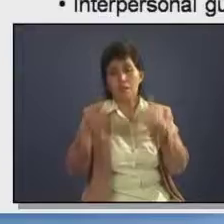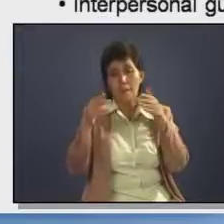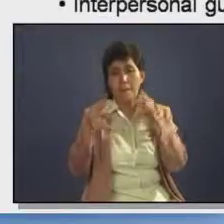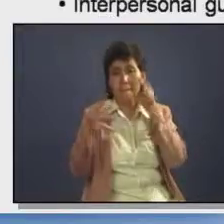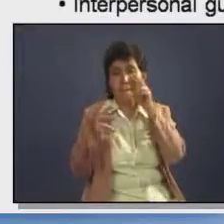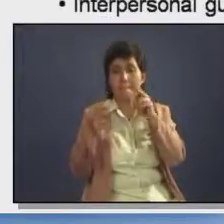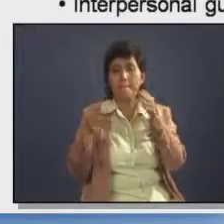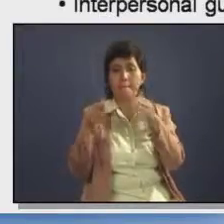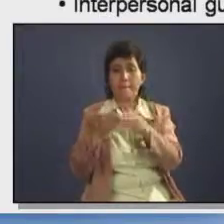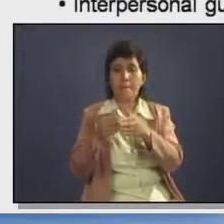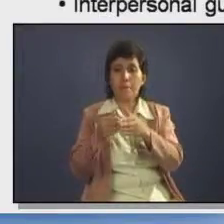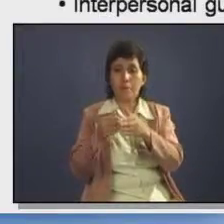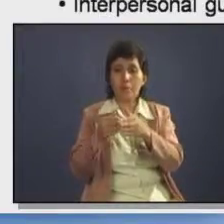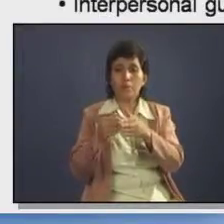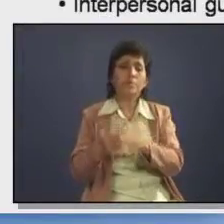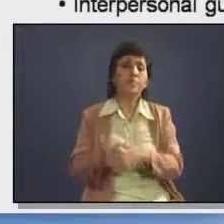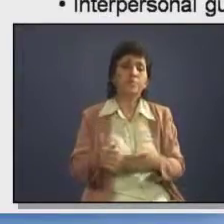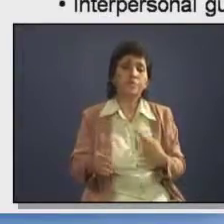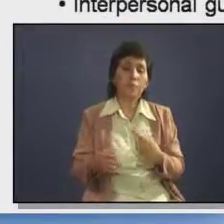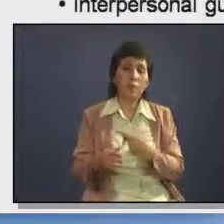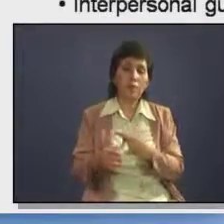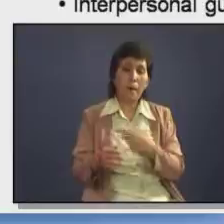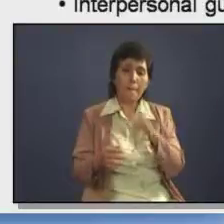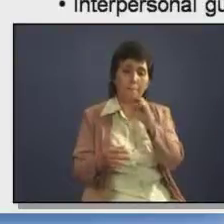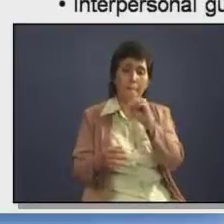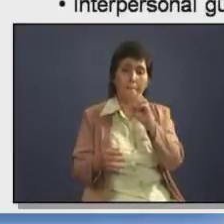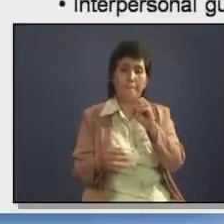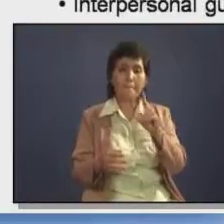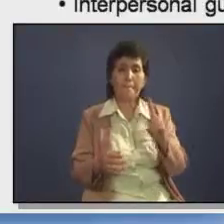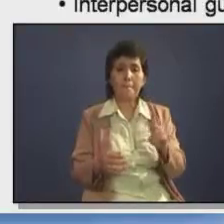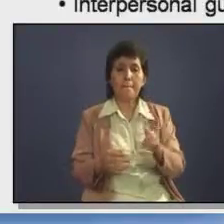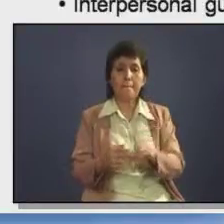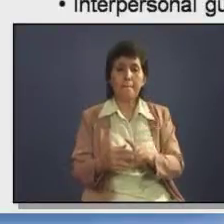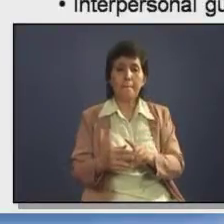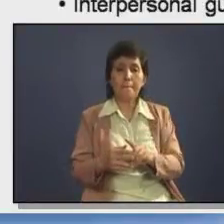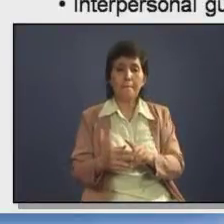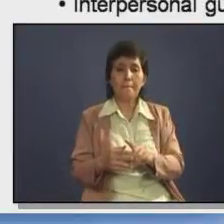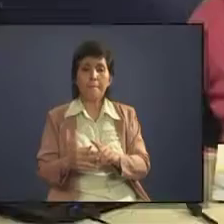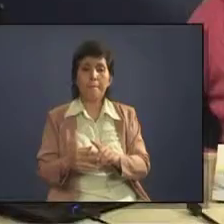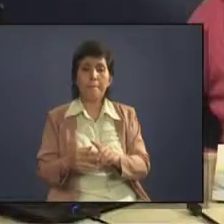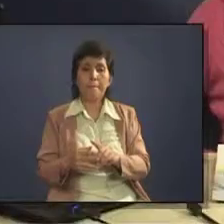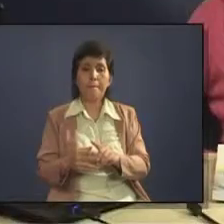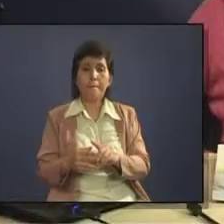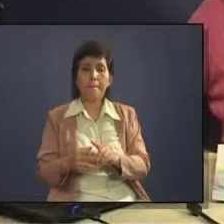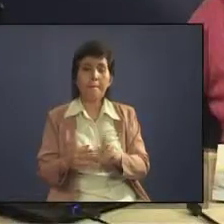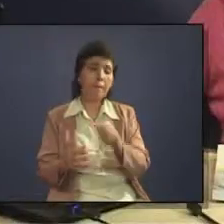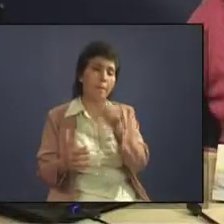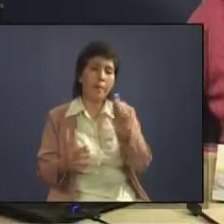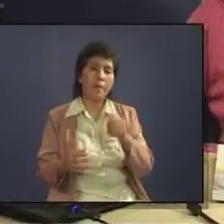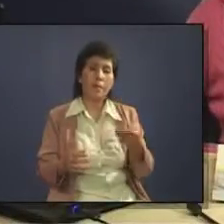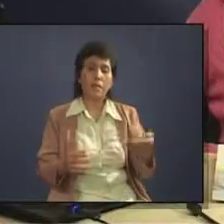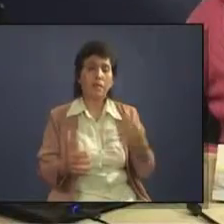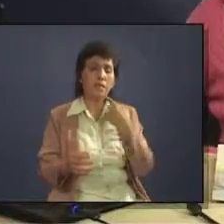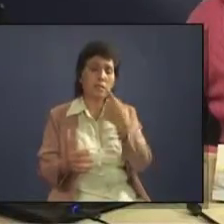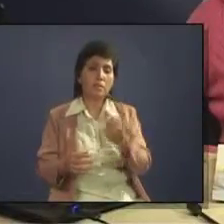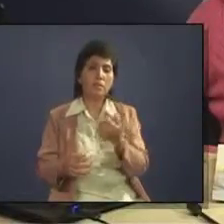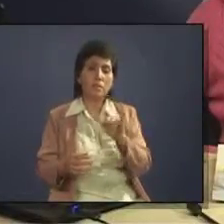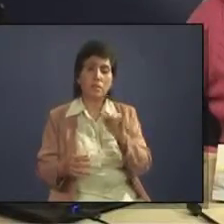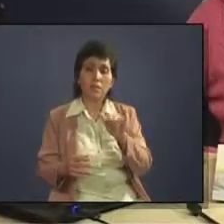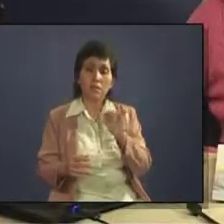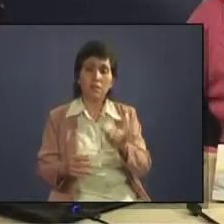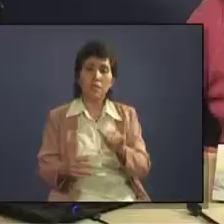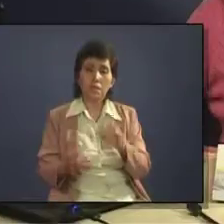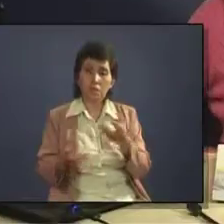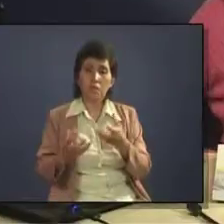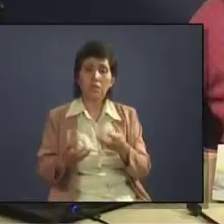we have to consider the mood factor. Of course, a good mood. Okay, anything you would say yes. So if you want anything